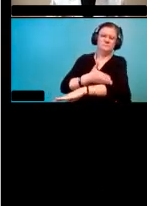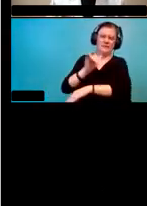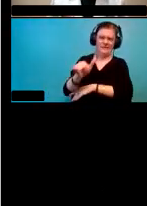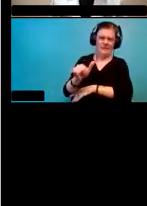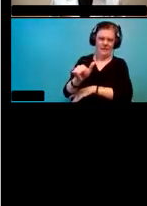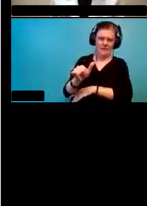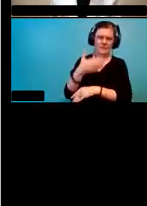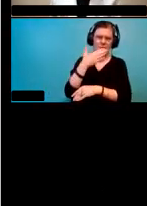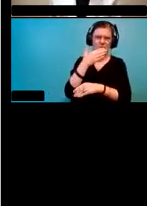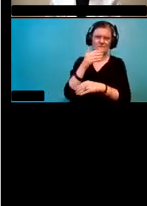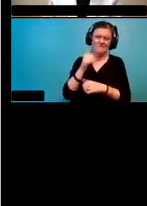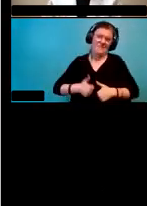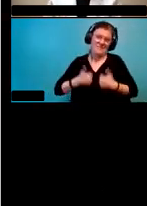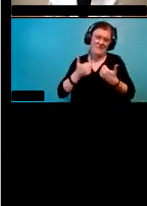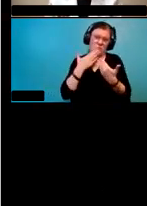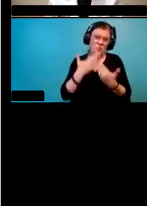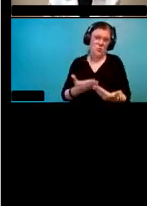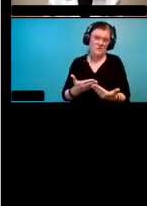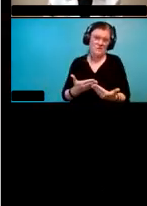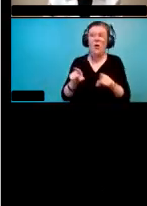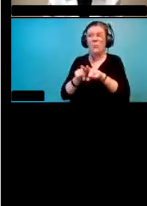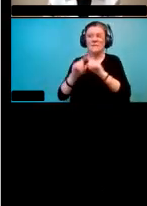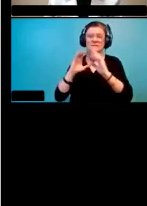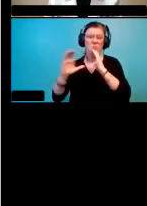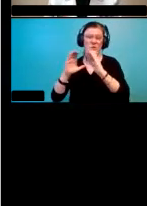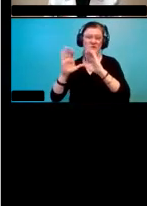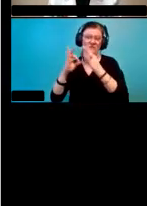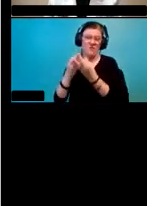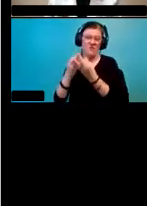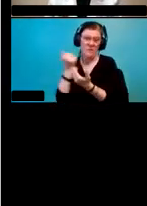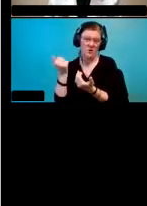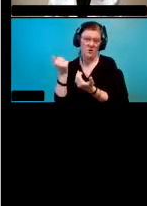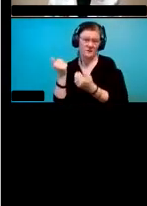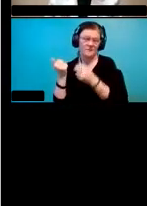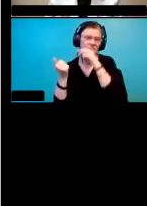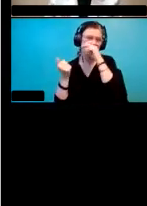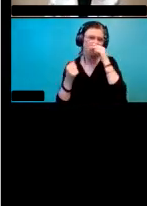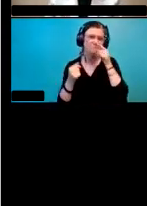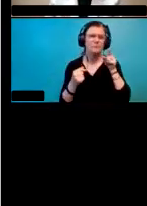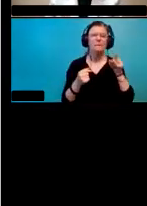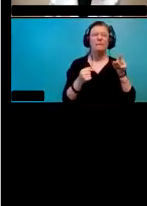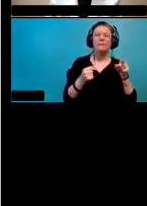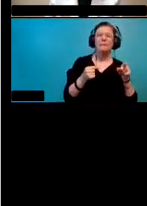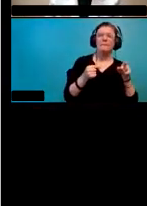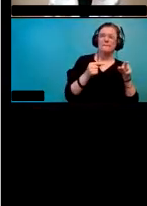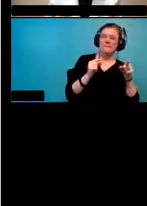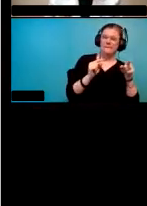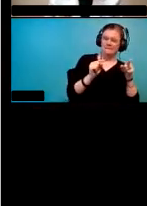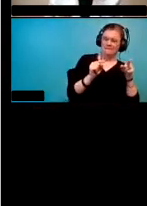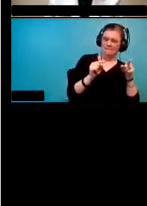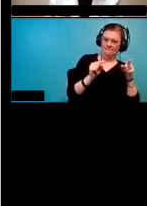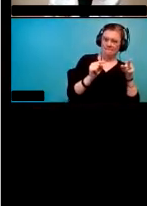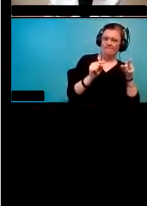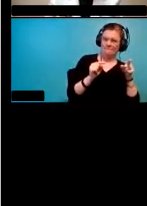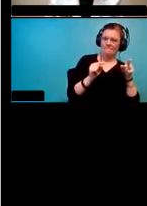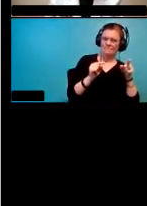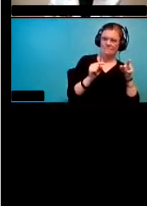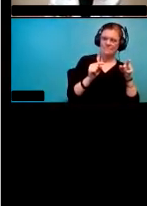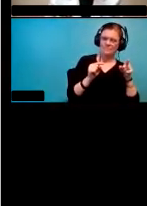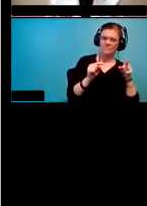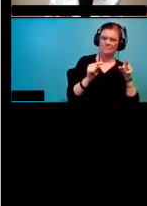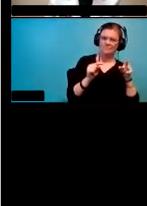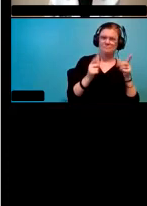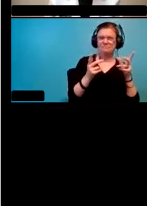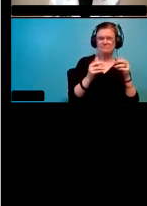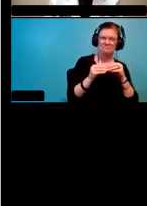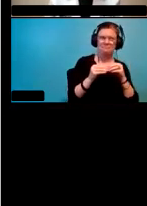so you can have a better life and better communication with your family. So this piece of the talk is a bit